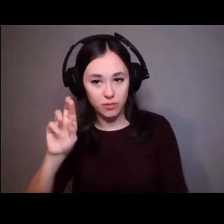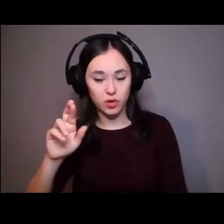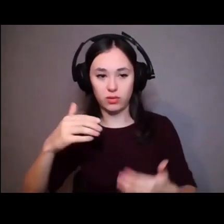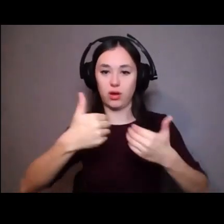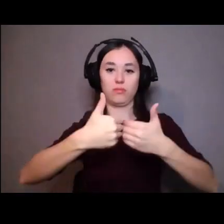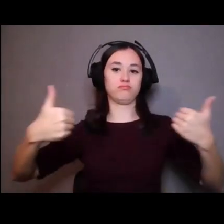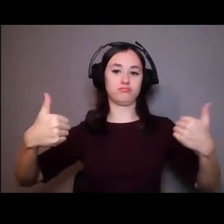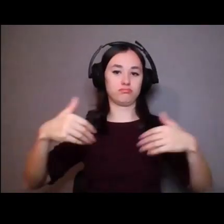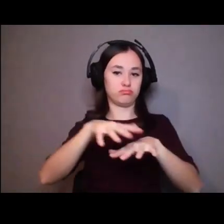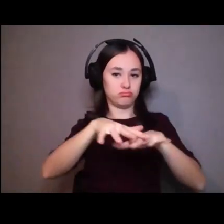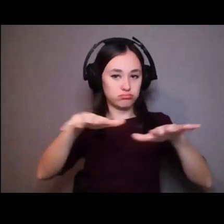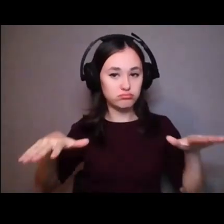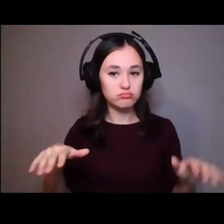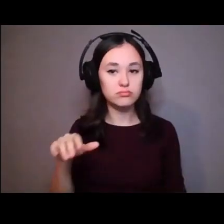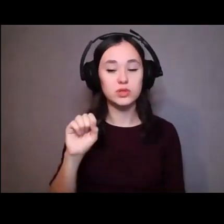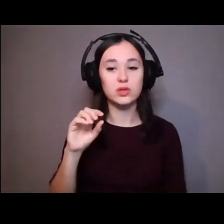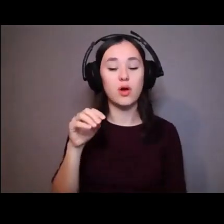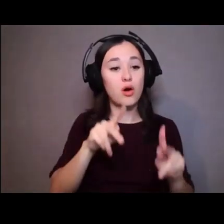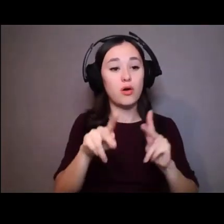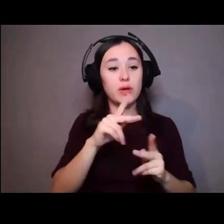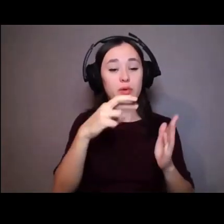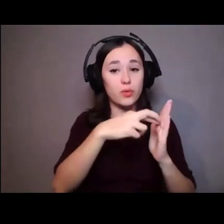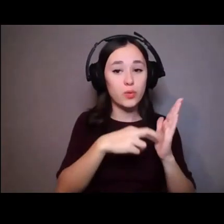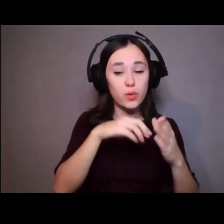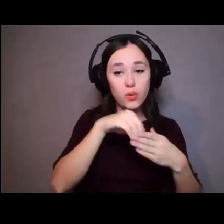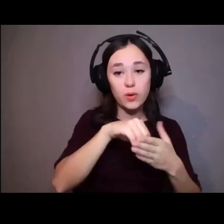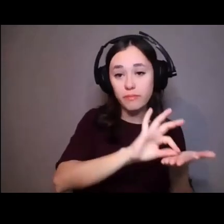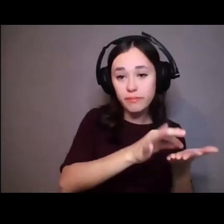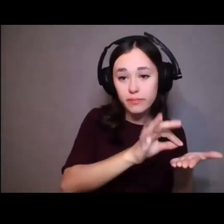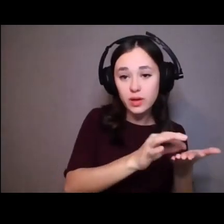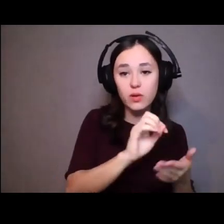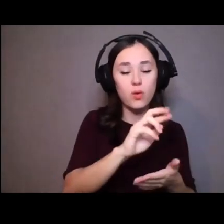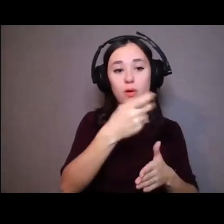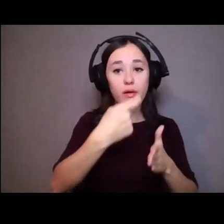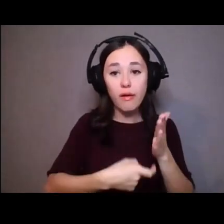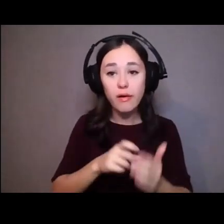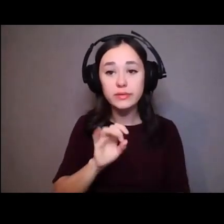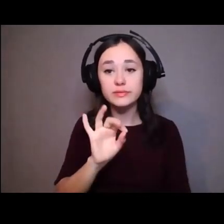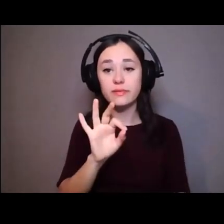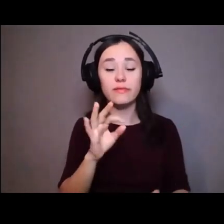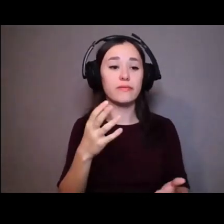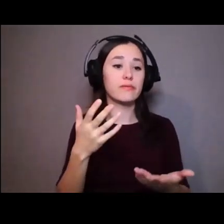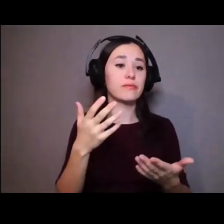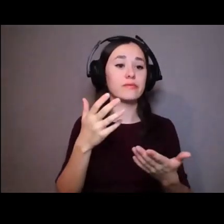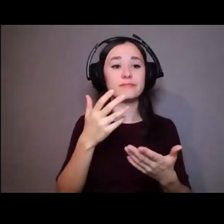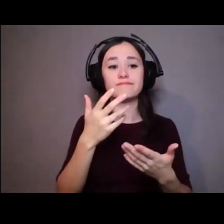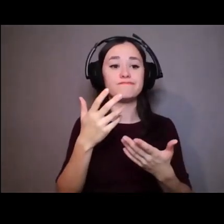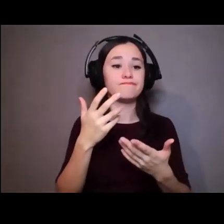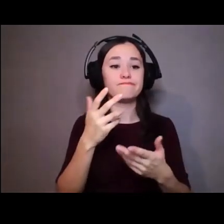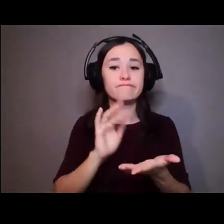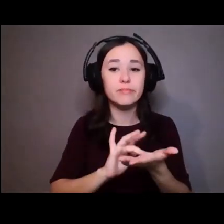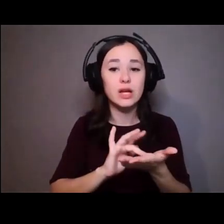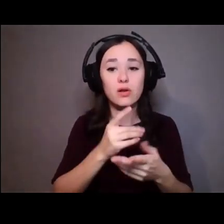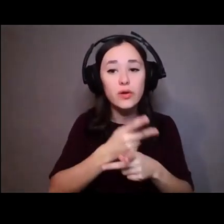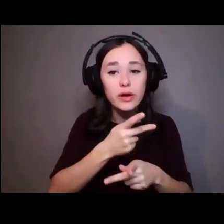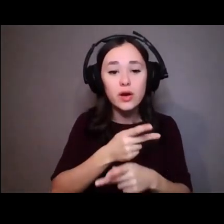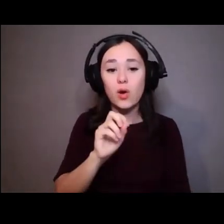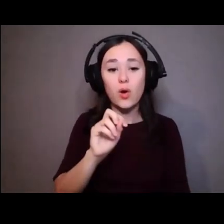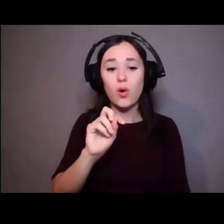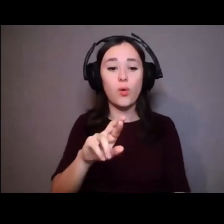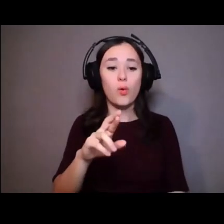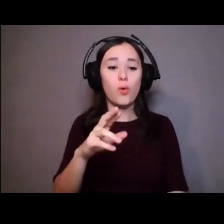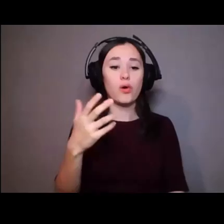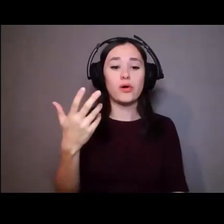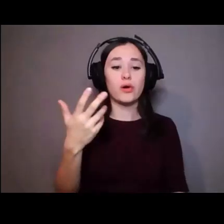people enrolled in Medicaid or the cost of medical care or the mix of acuity of the people enrolled in Medicaid